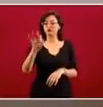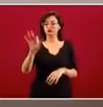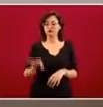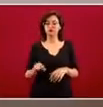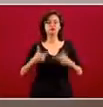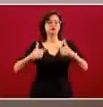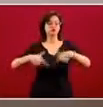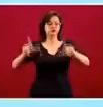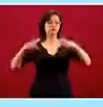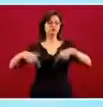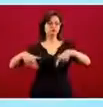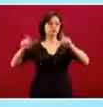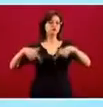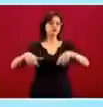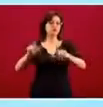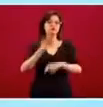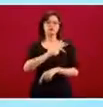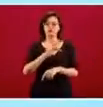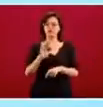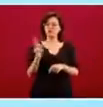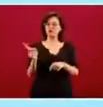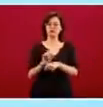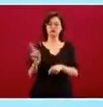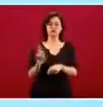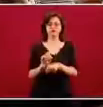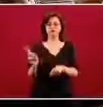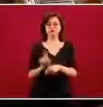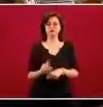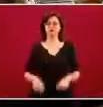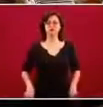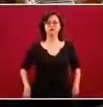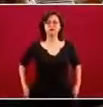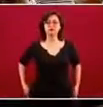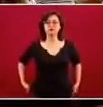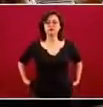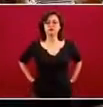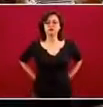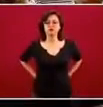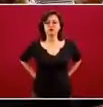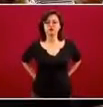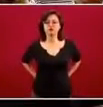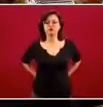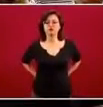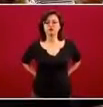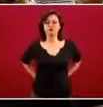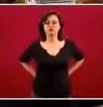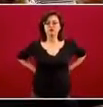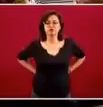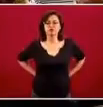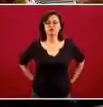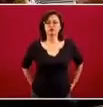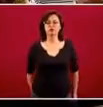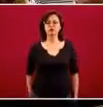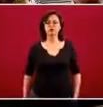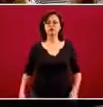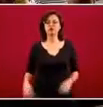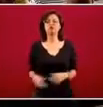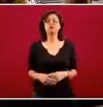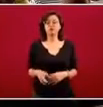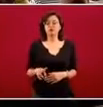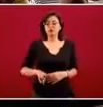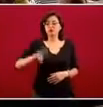operating 100%, then we will be presenting that data on a daily